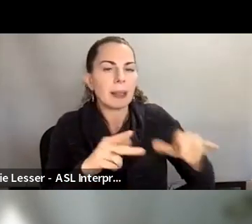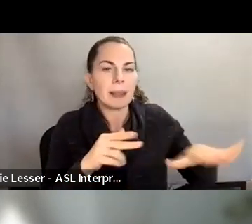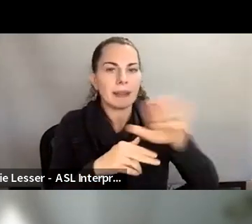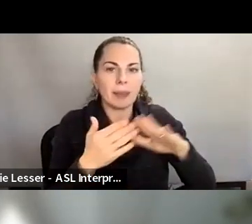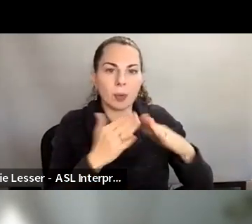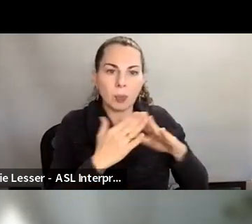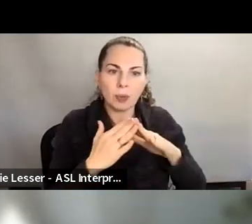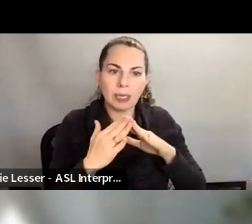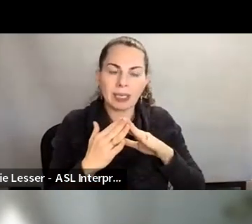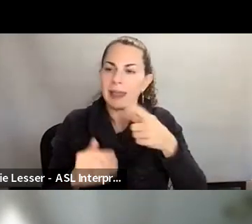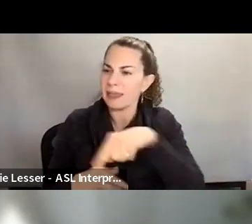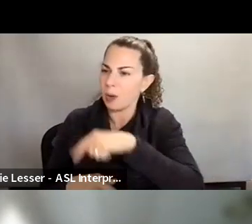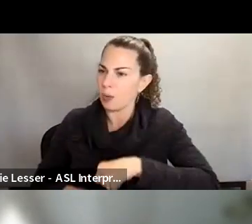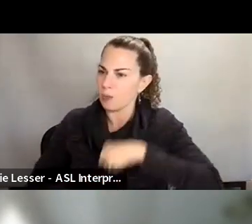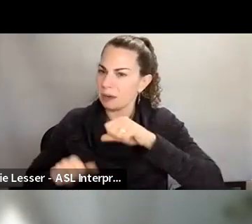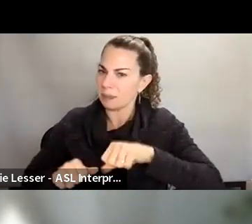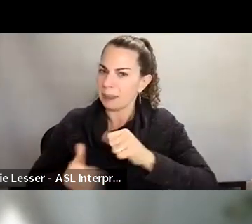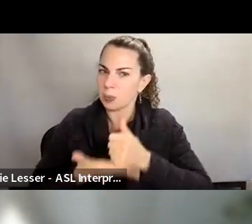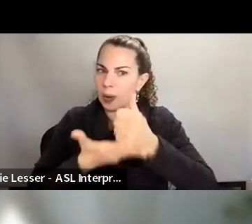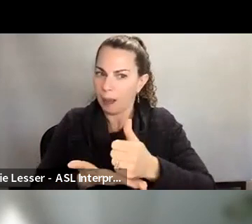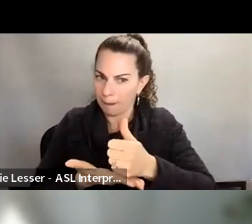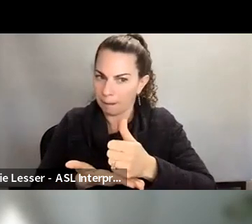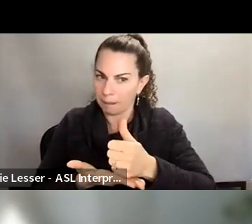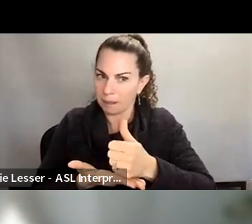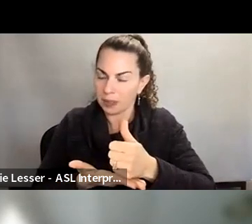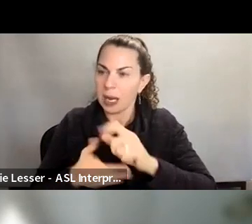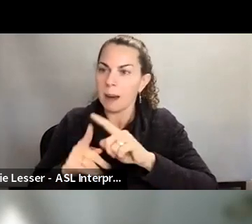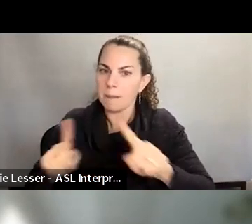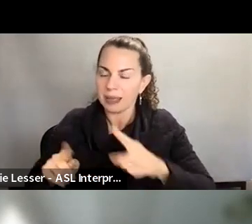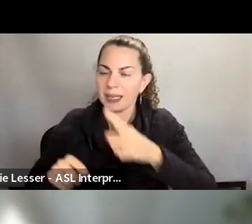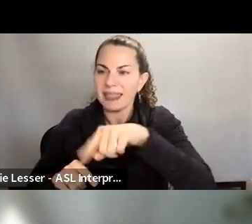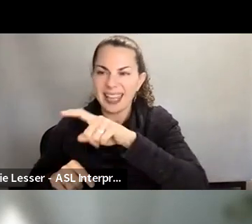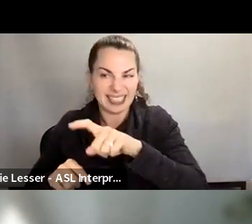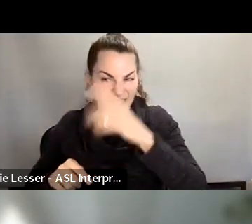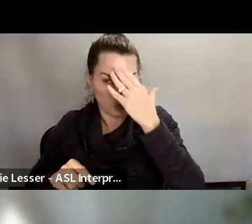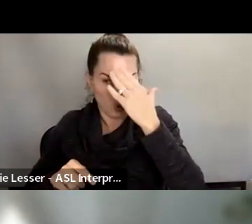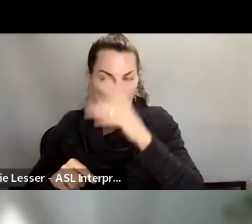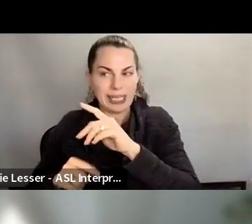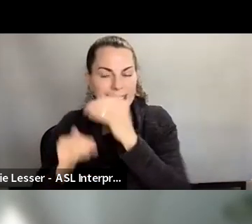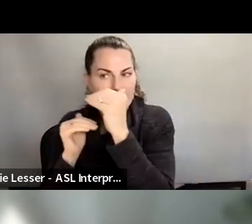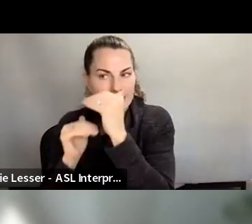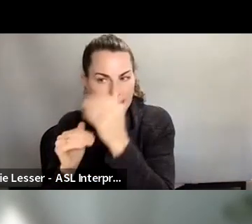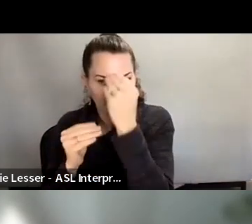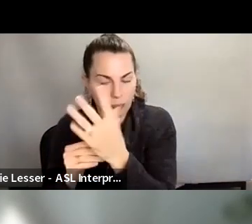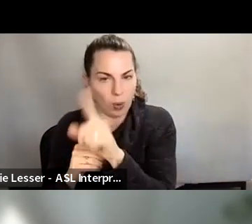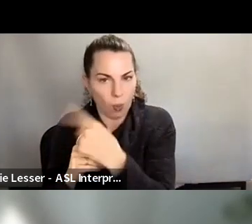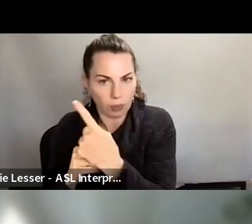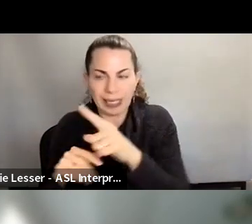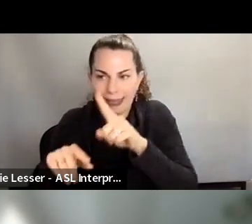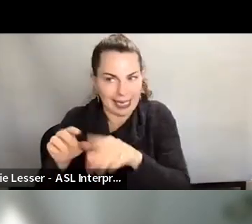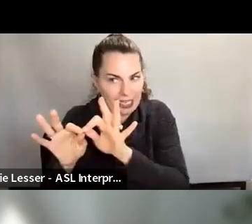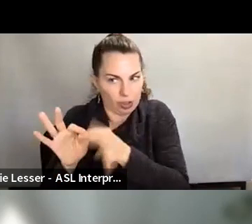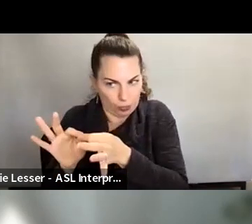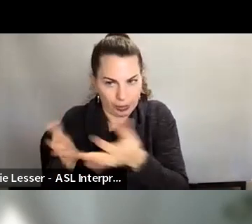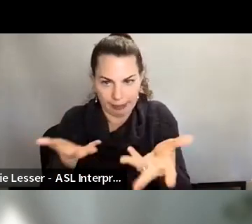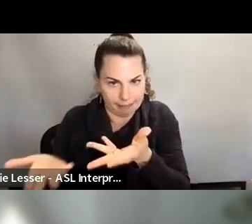to help. The key is to make sure that they know that it's logistical information only, that they are not able to interpret.